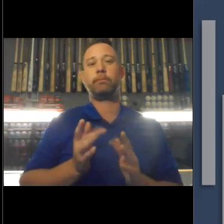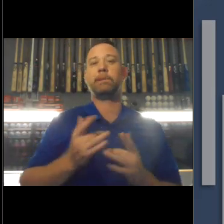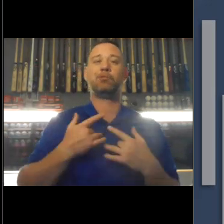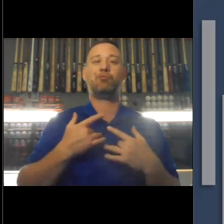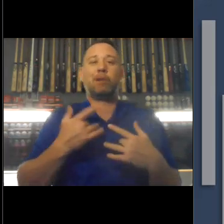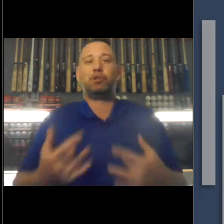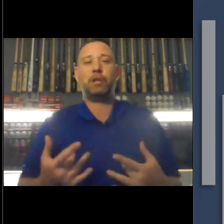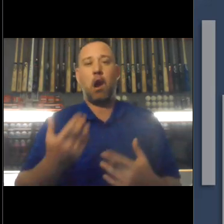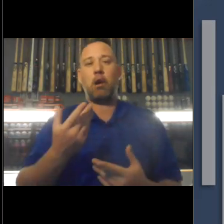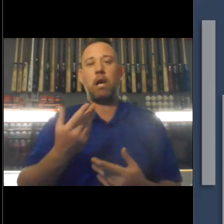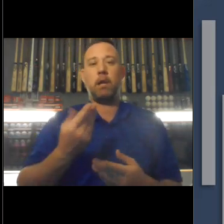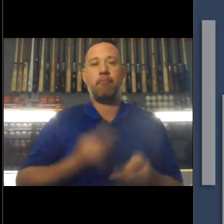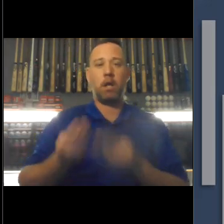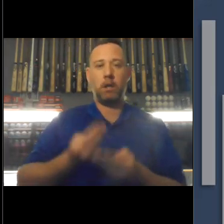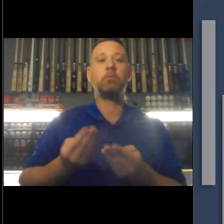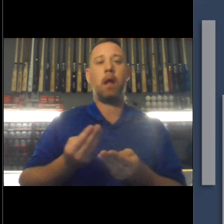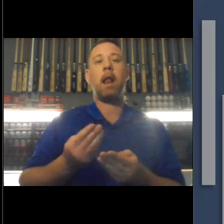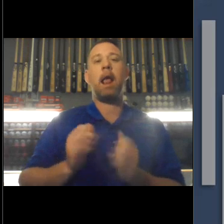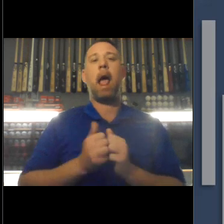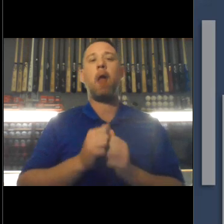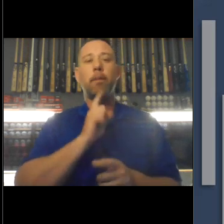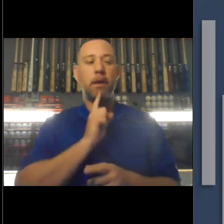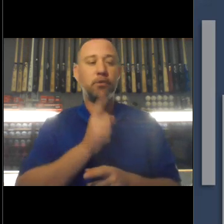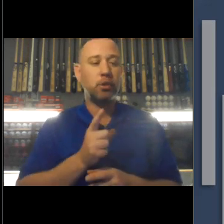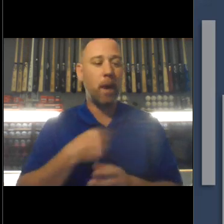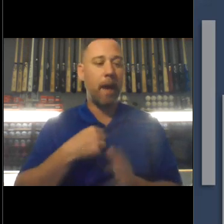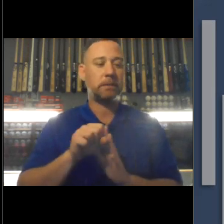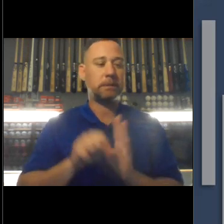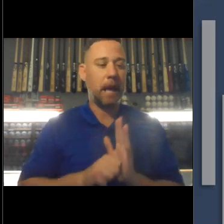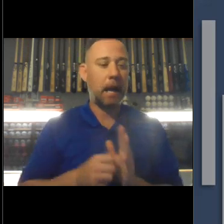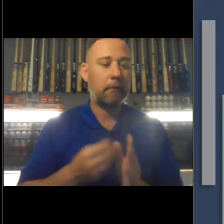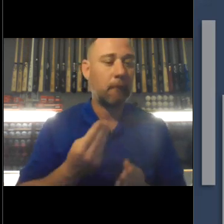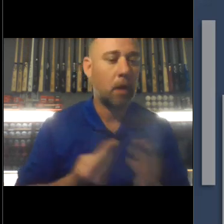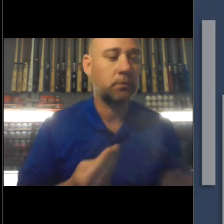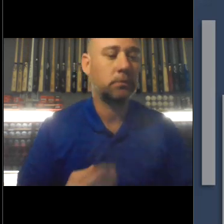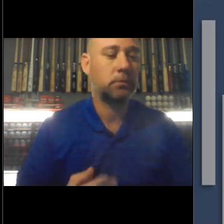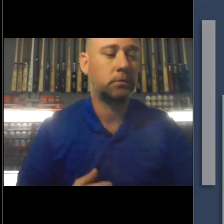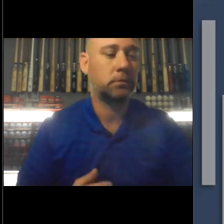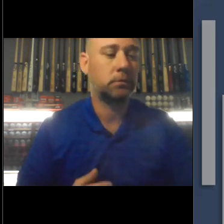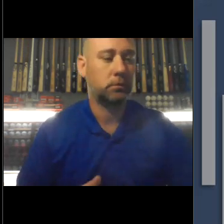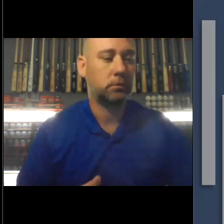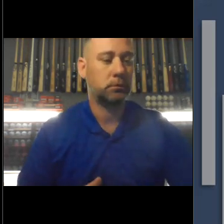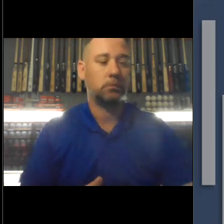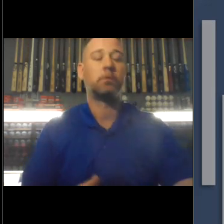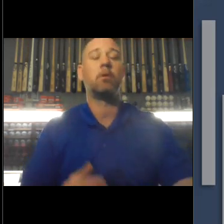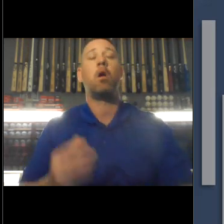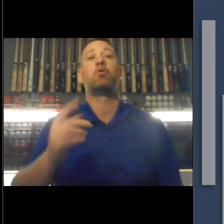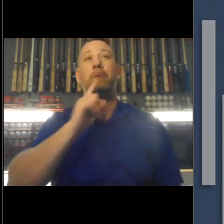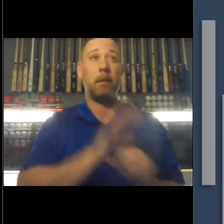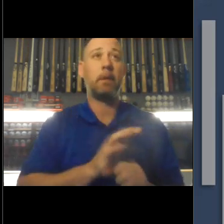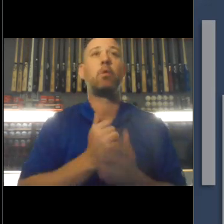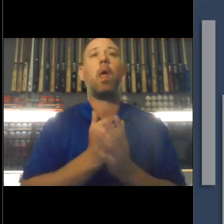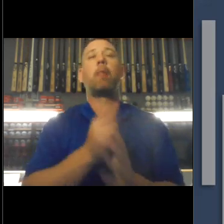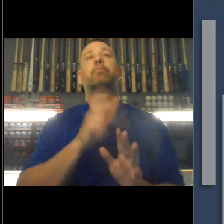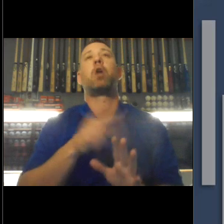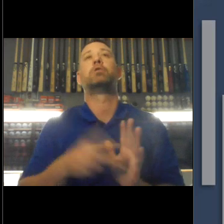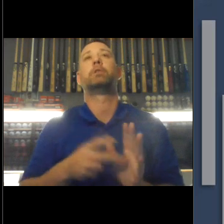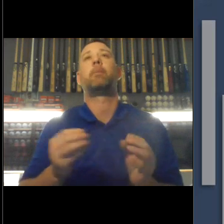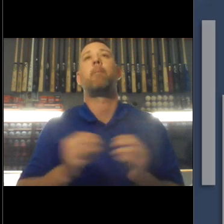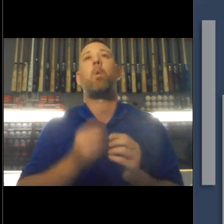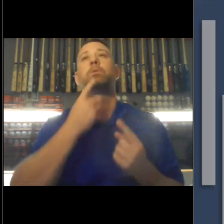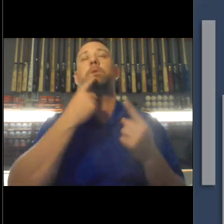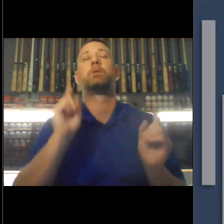how do we make sure that we have the state funds available and the state commitment to help our projects in California being more